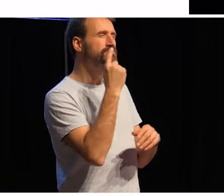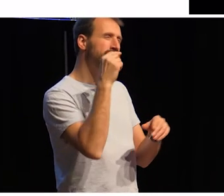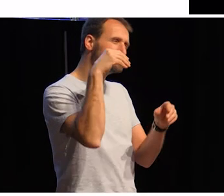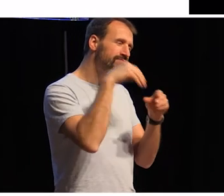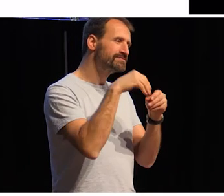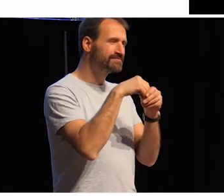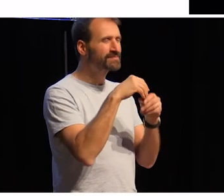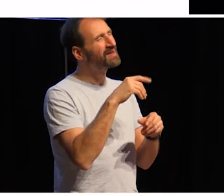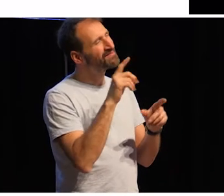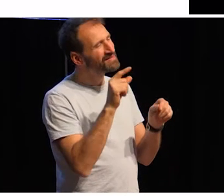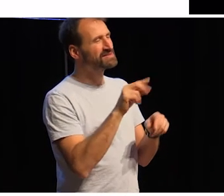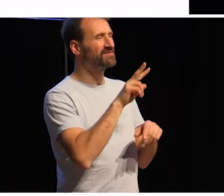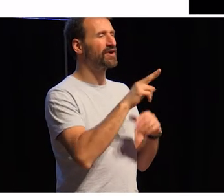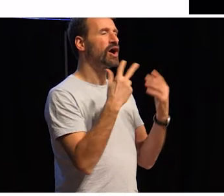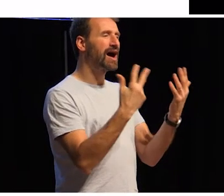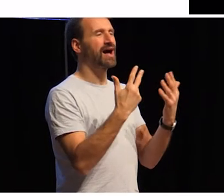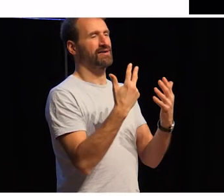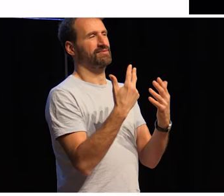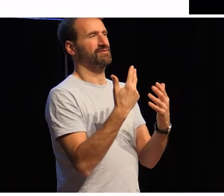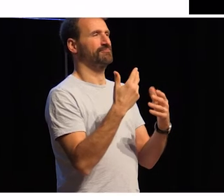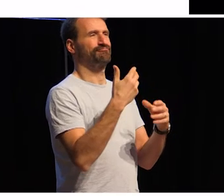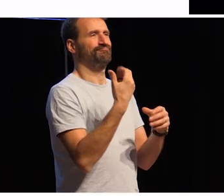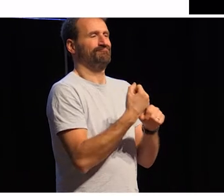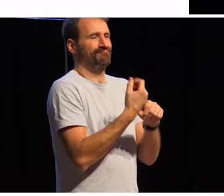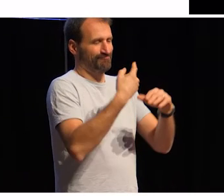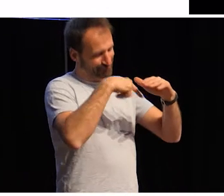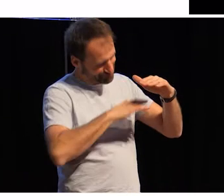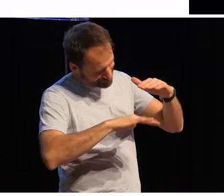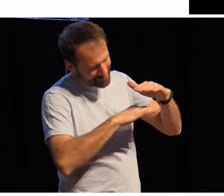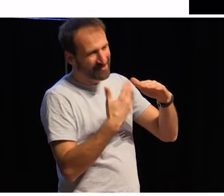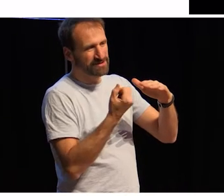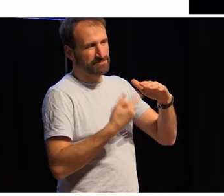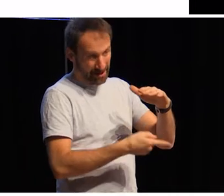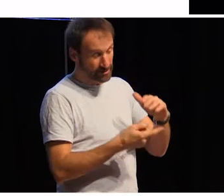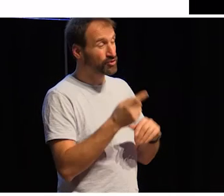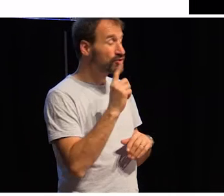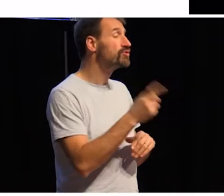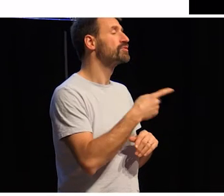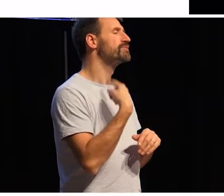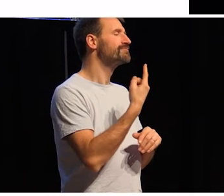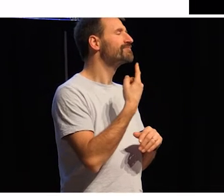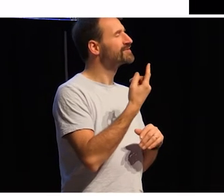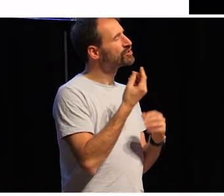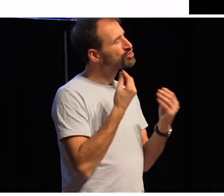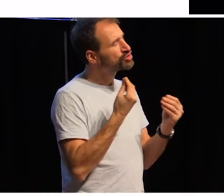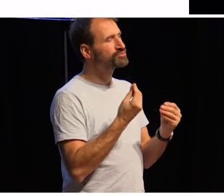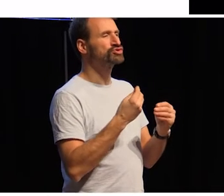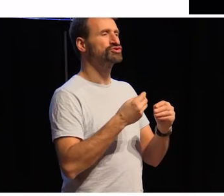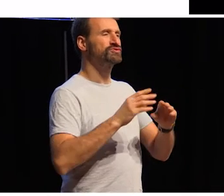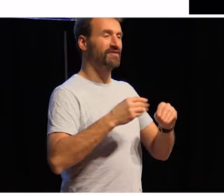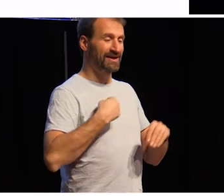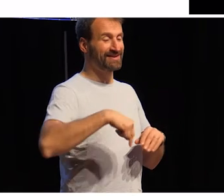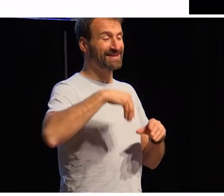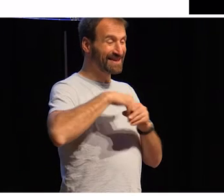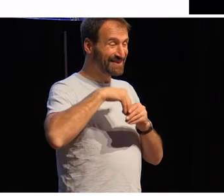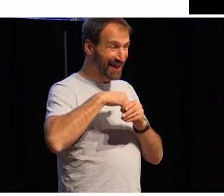doing under the hood, and then I'll show you a few tools that we use internally to profile JavaScript code. So we and